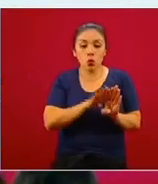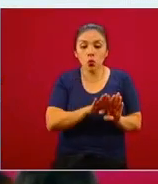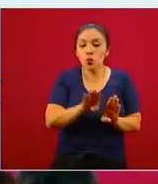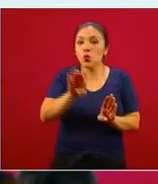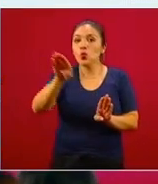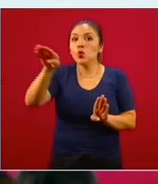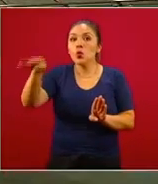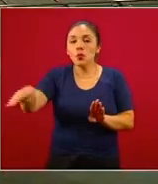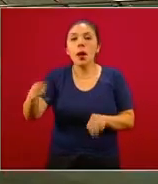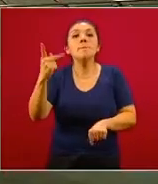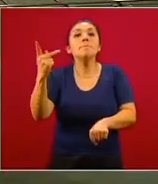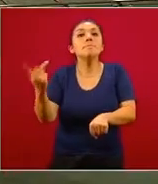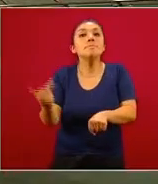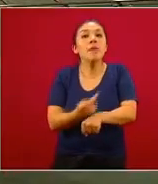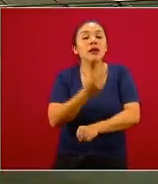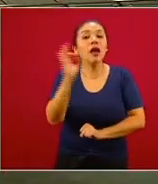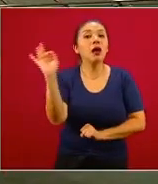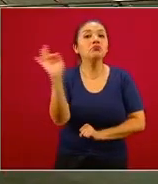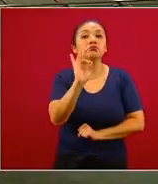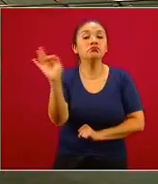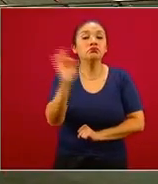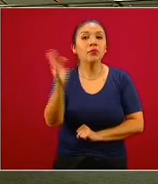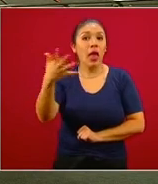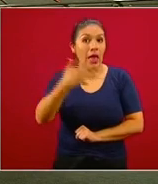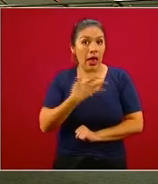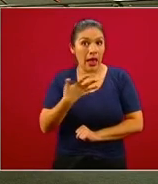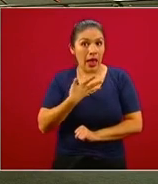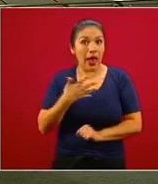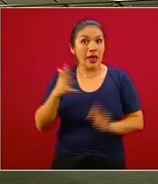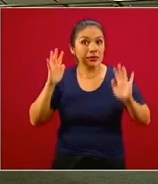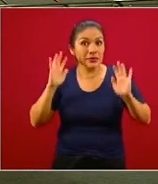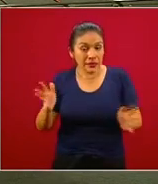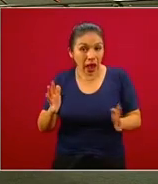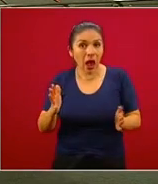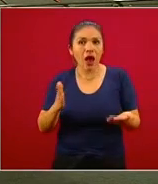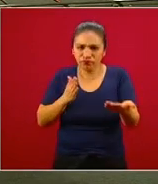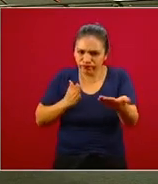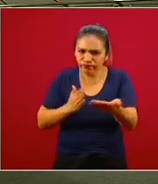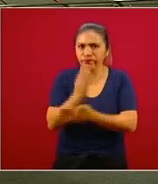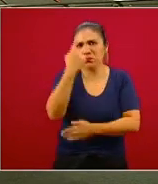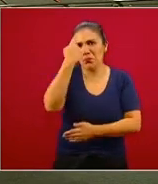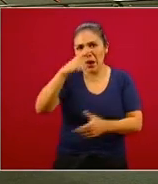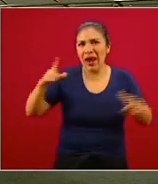is represented with the stripes on it,